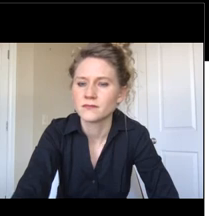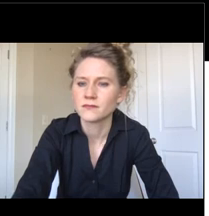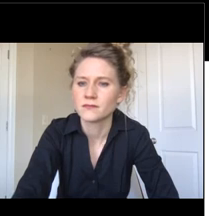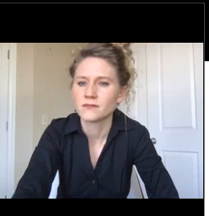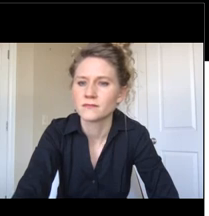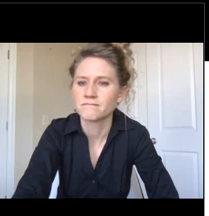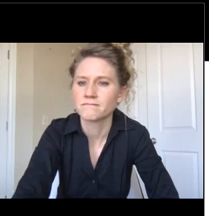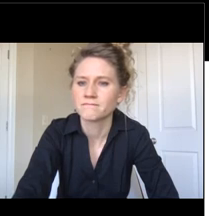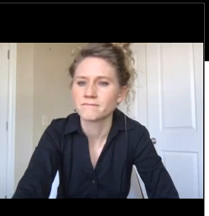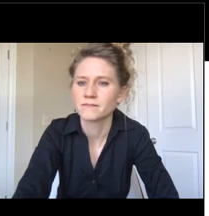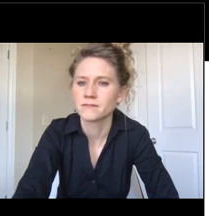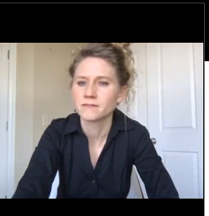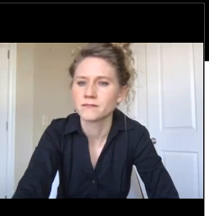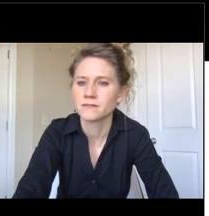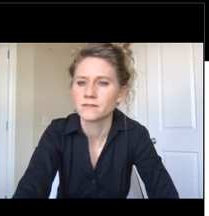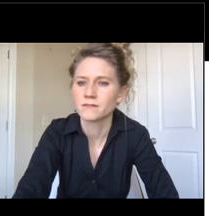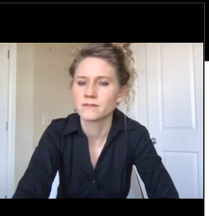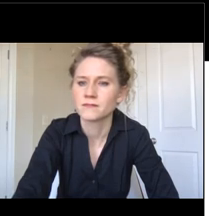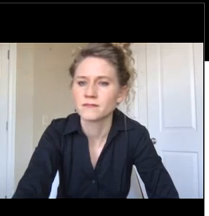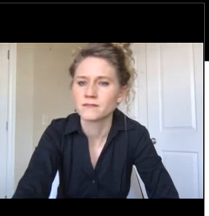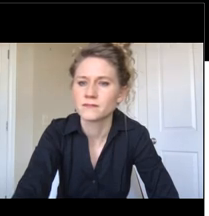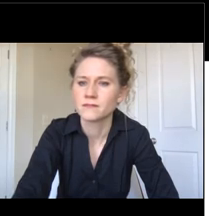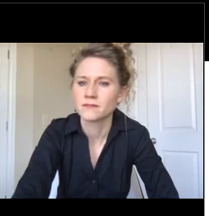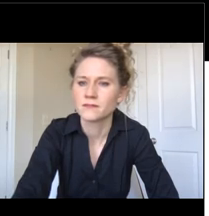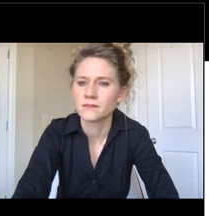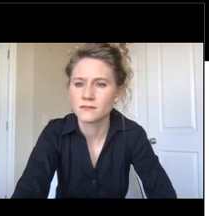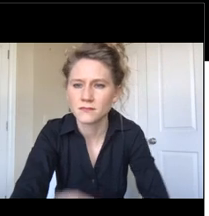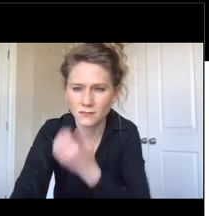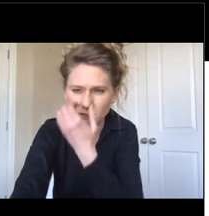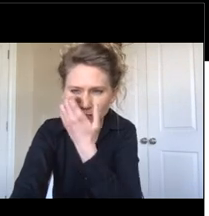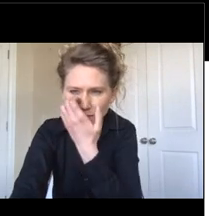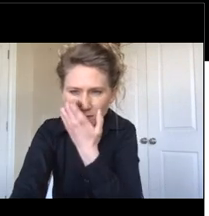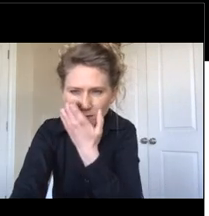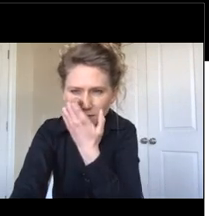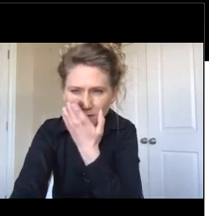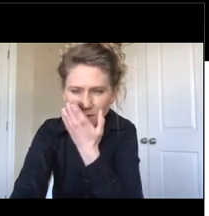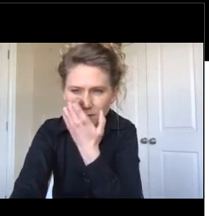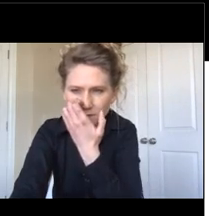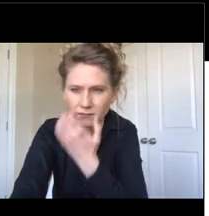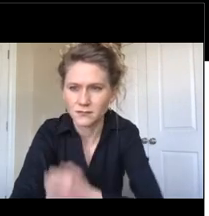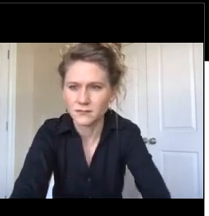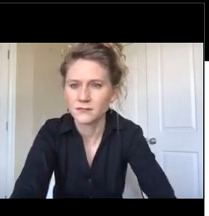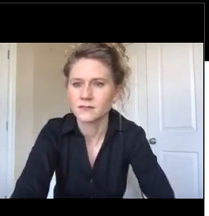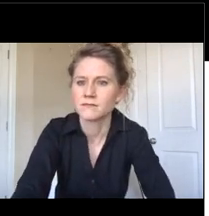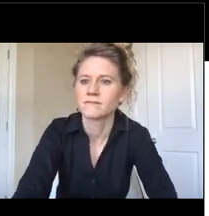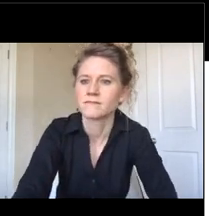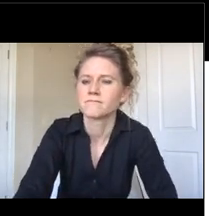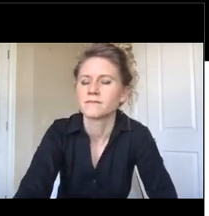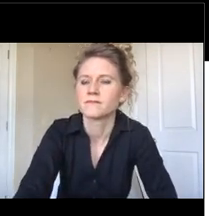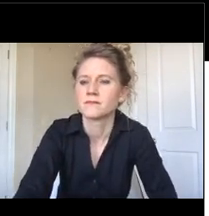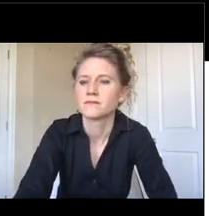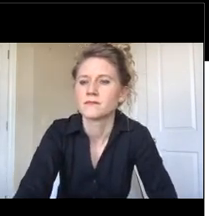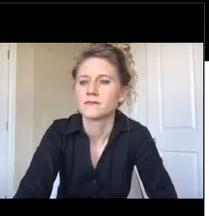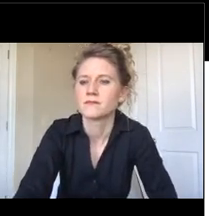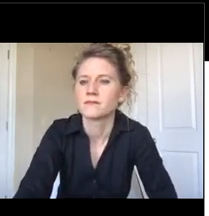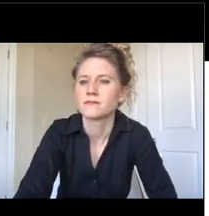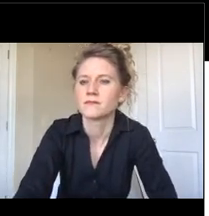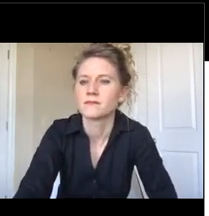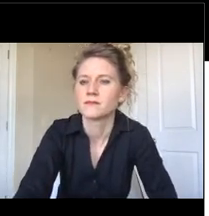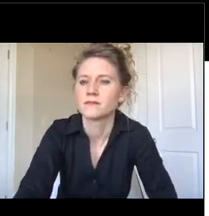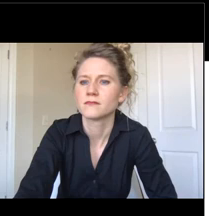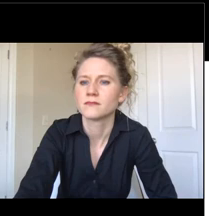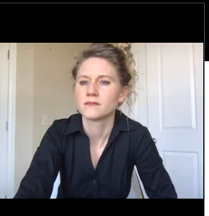and stuff of about 35 people. The average pavement condition right now is 76.6 PCI, which is pretty good. We're holding our own